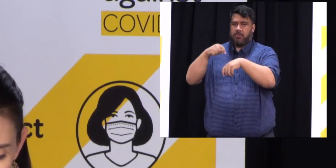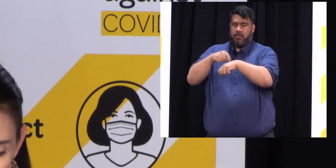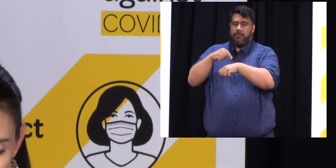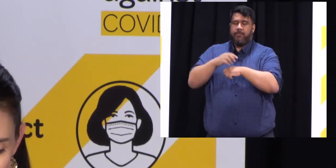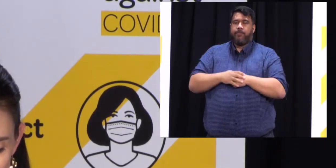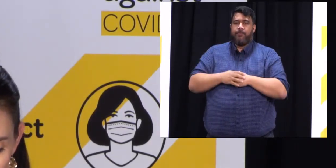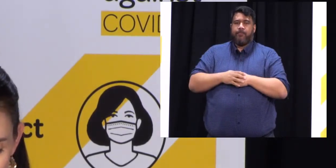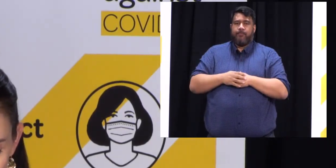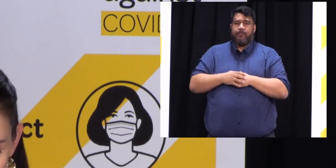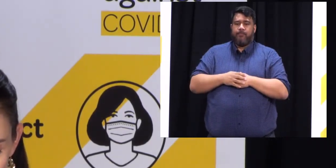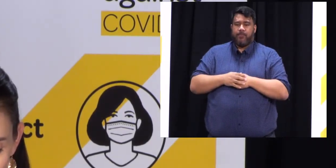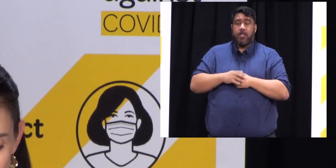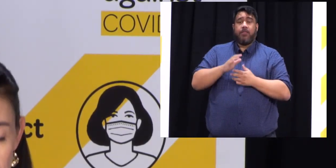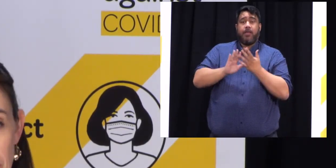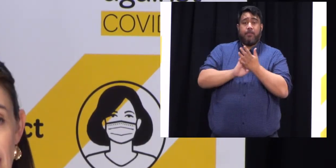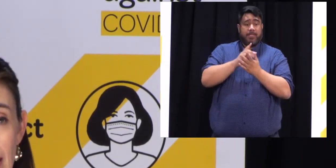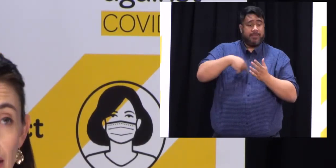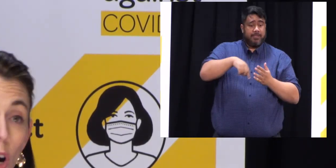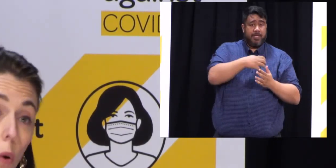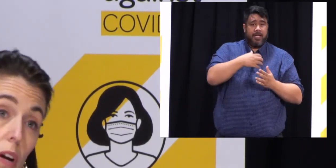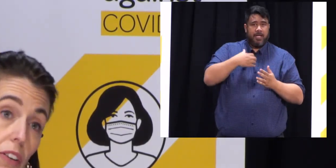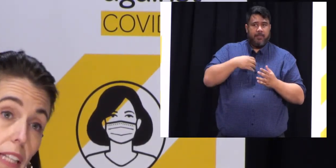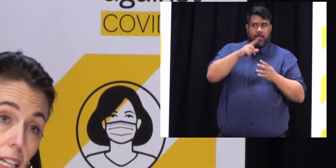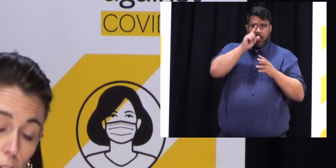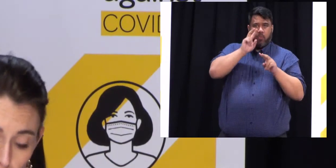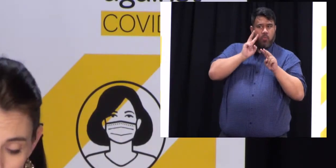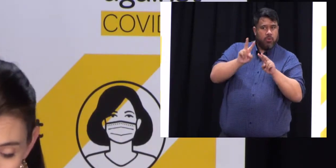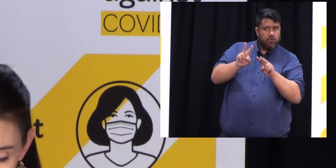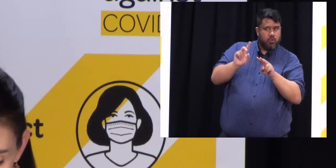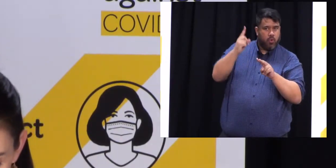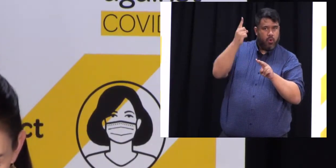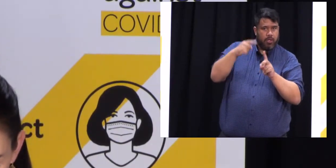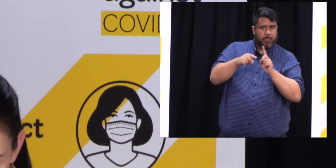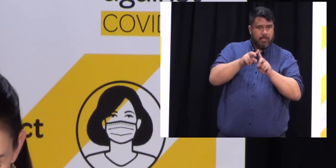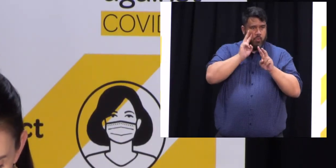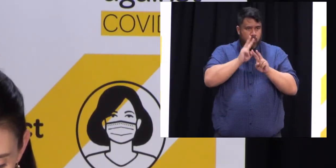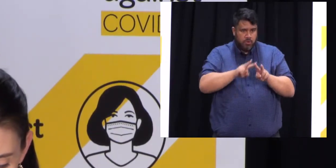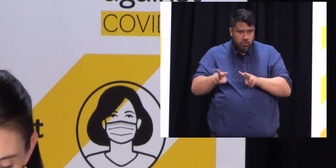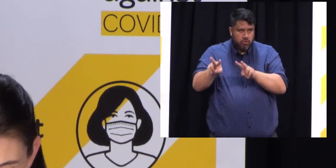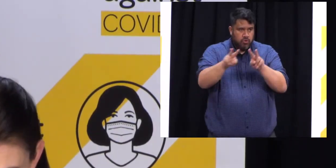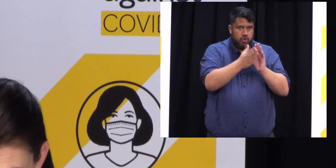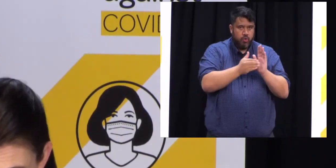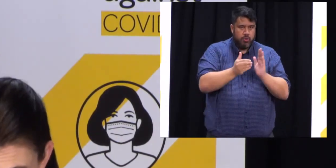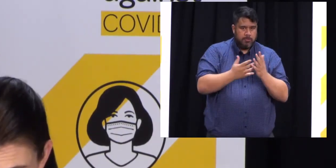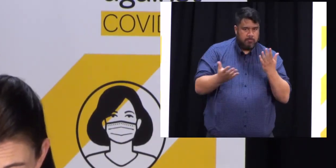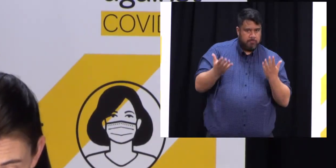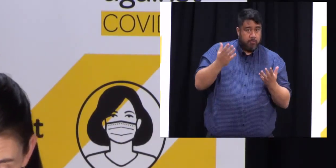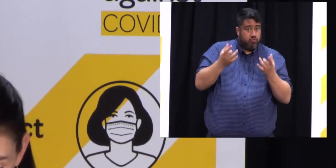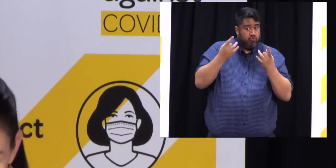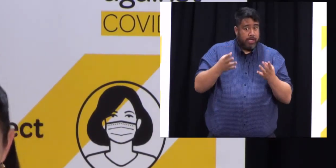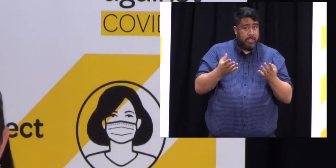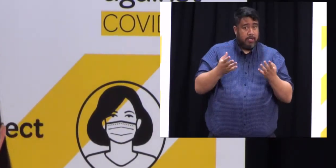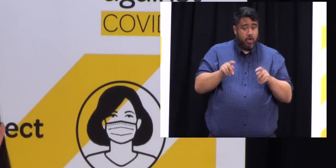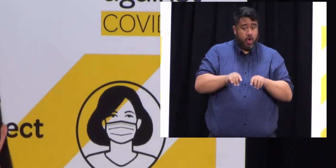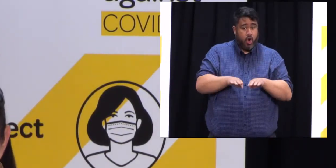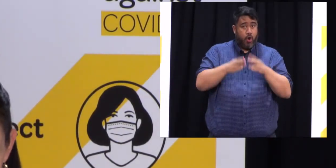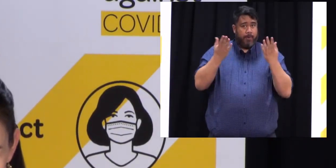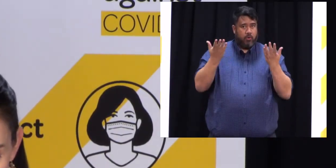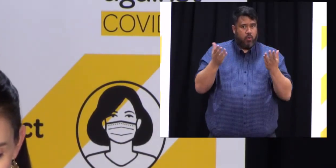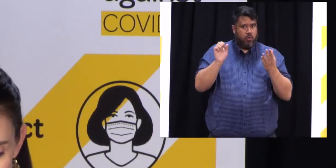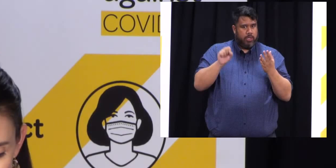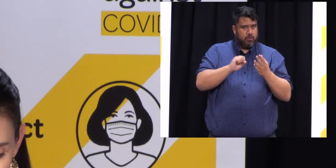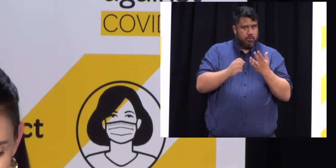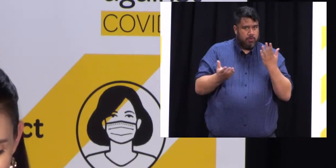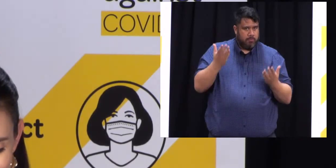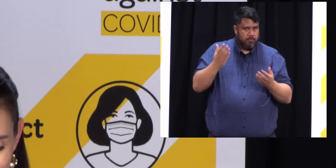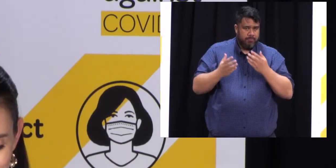can whether we are safe to move, depending on where in the country you are. Our plan has worked before, and together we can make it work